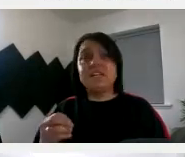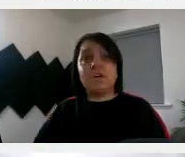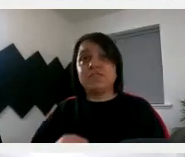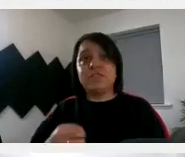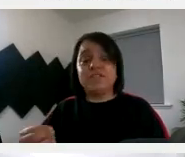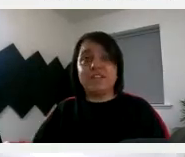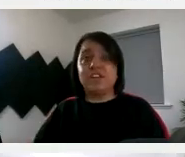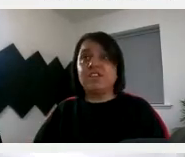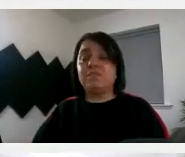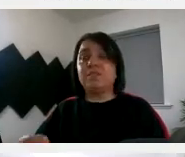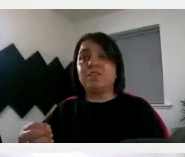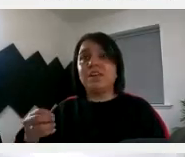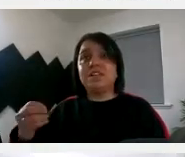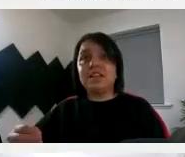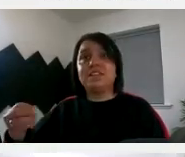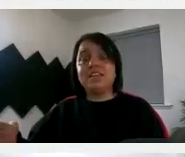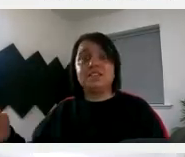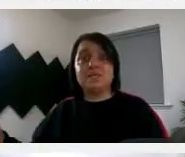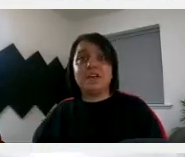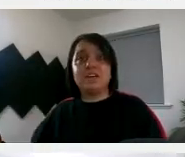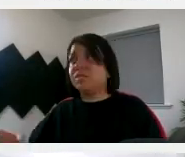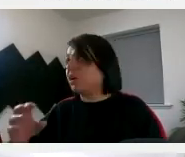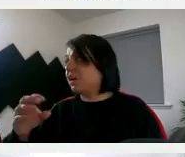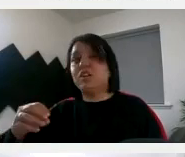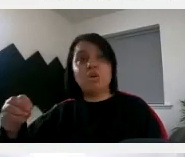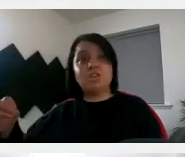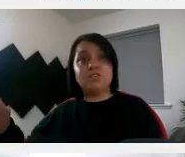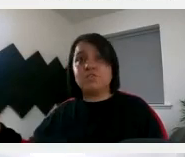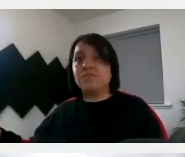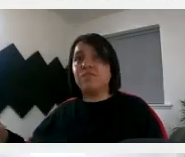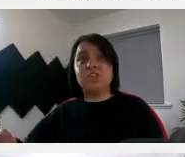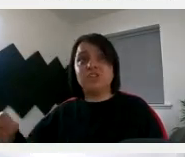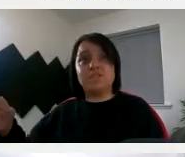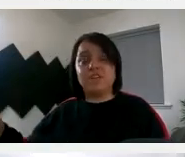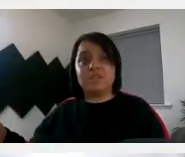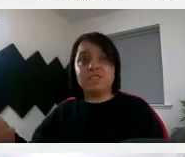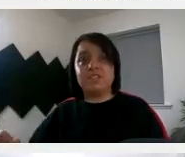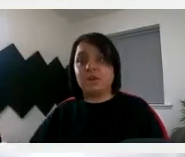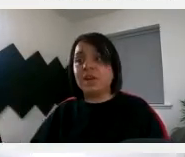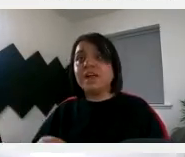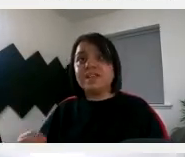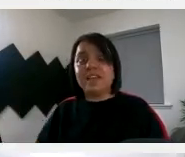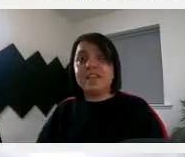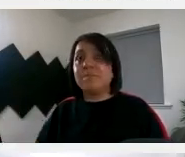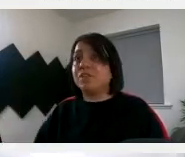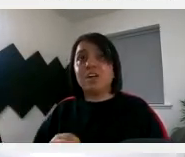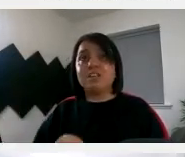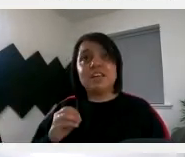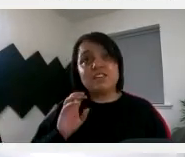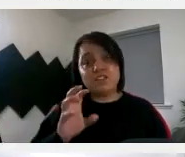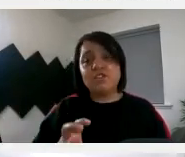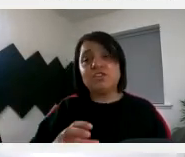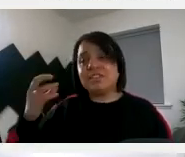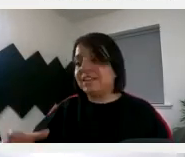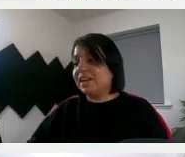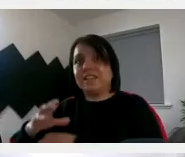is part of everyday life because they say it as well. I hear loads of children, 4 years old, 5 years old, 6 years old, saying it, but they're not saying it